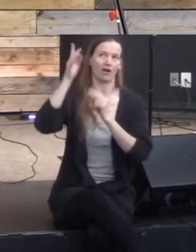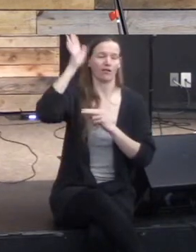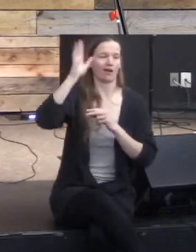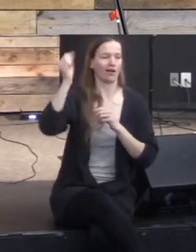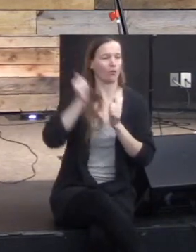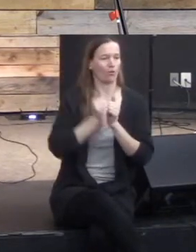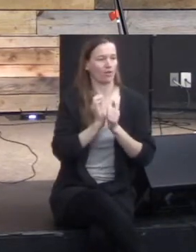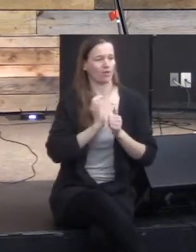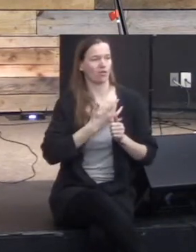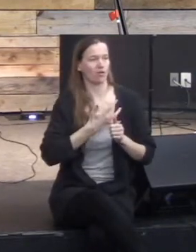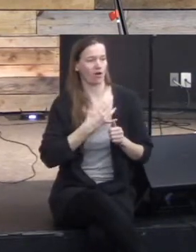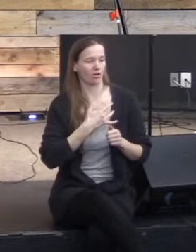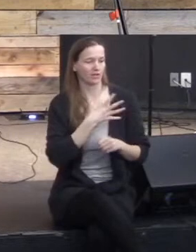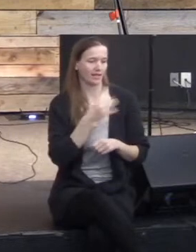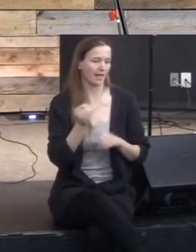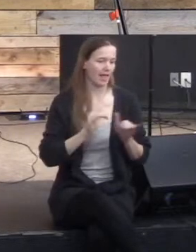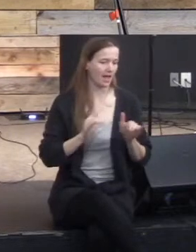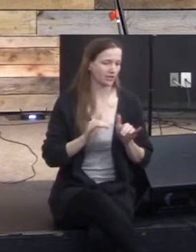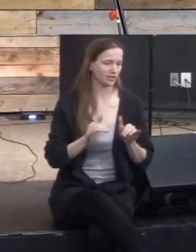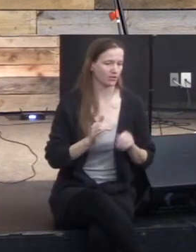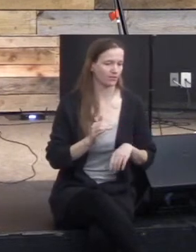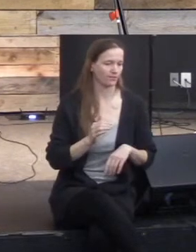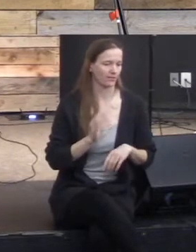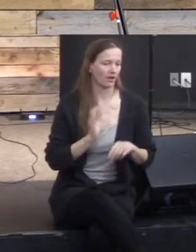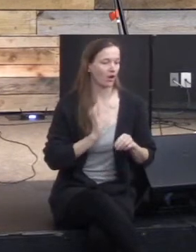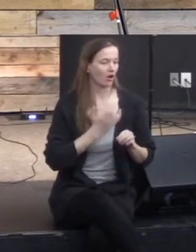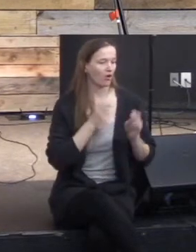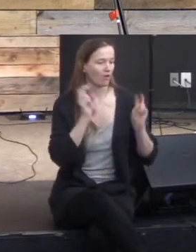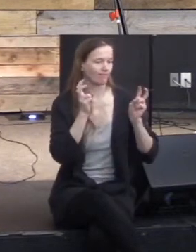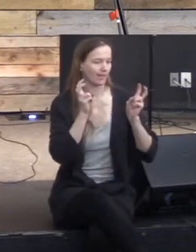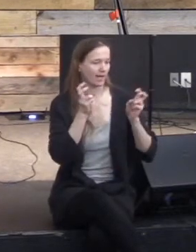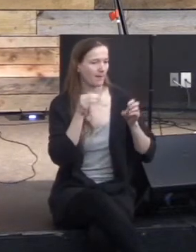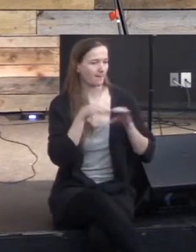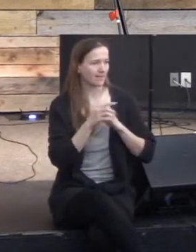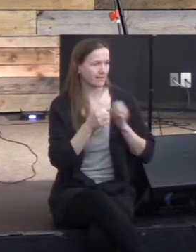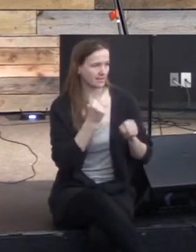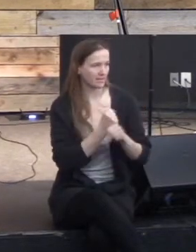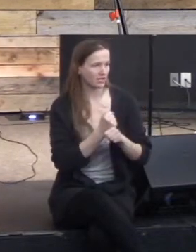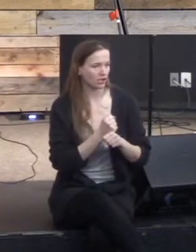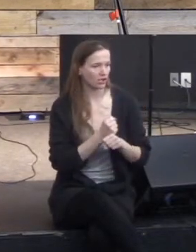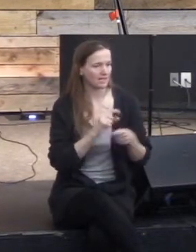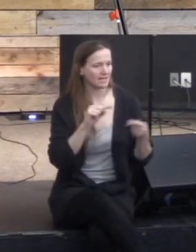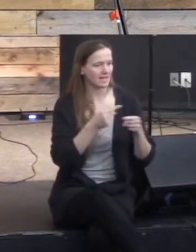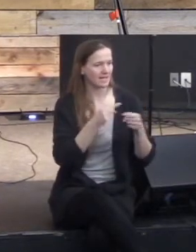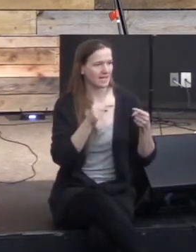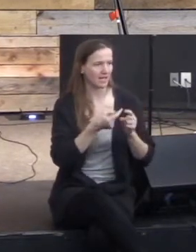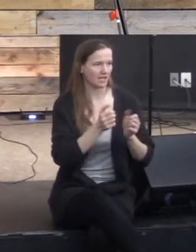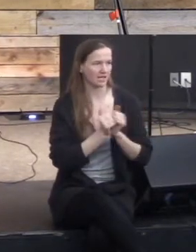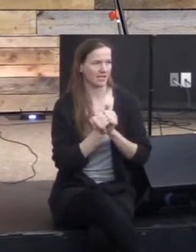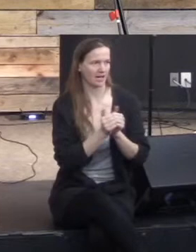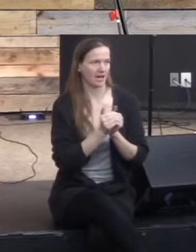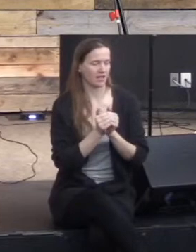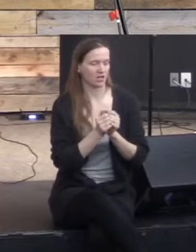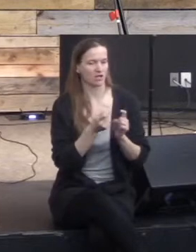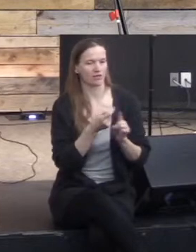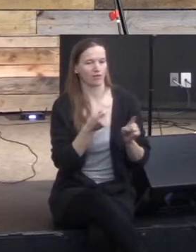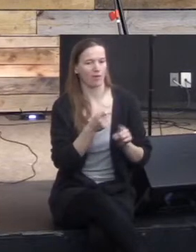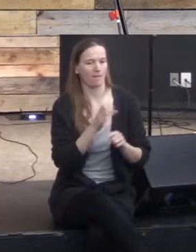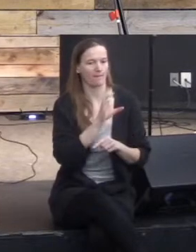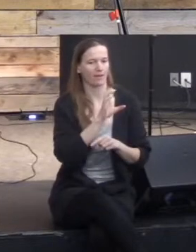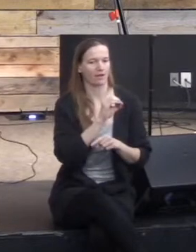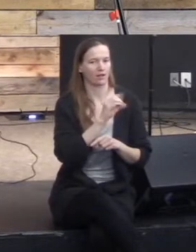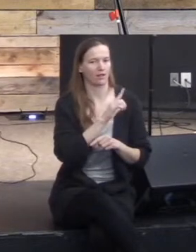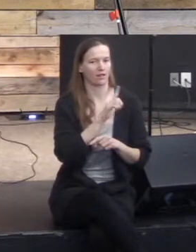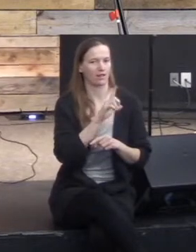this year, our theme is knitted together or united in love, taken from Colossians 2, verses 2 through 3.